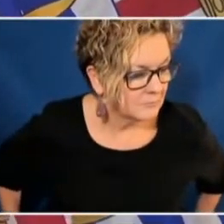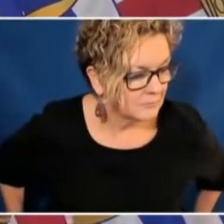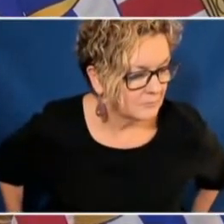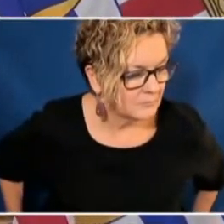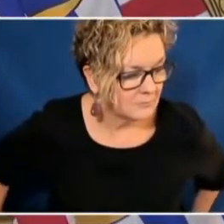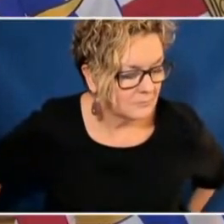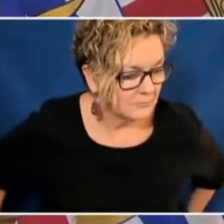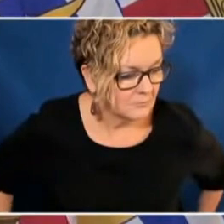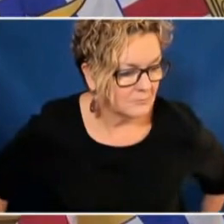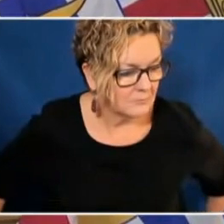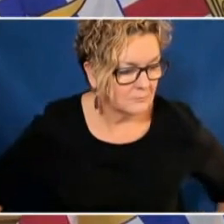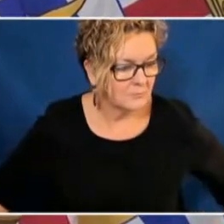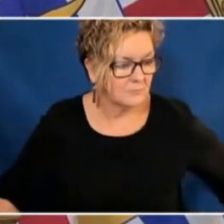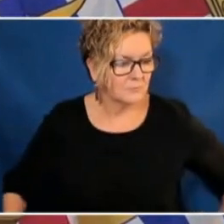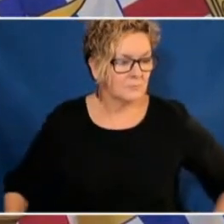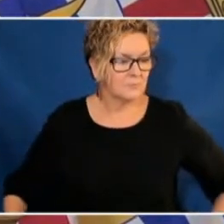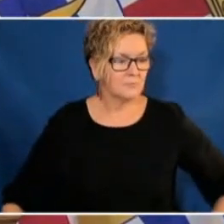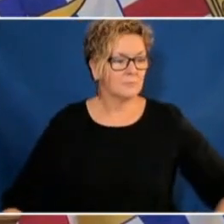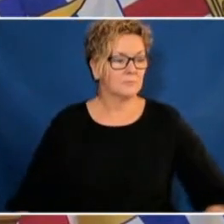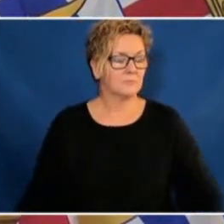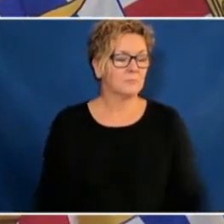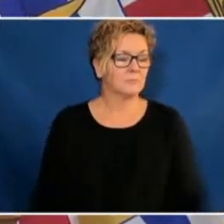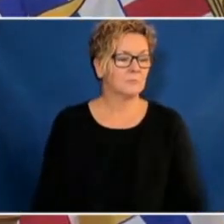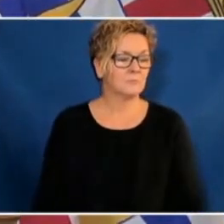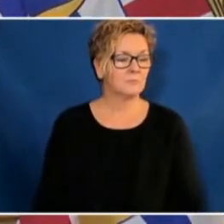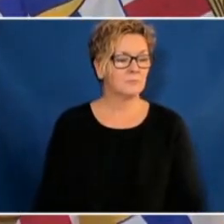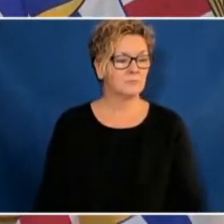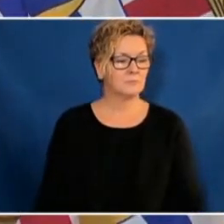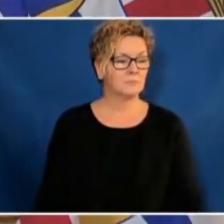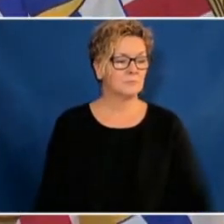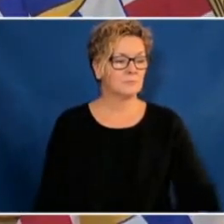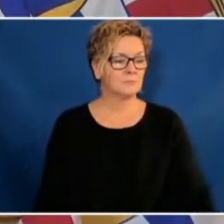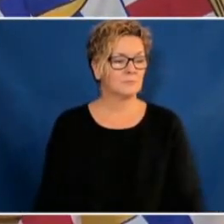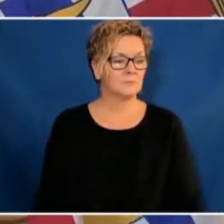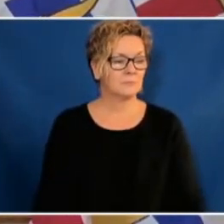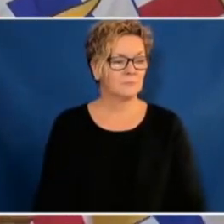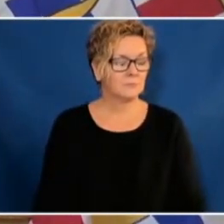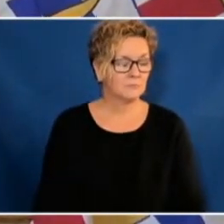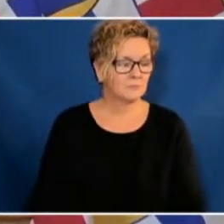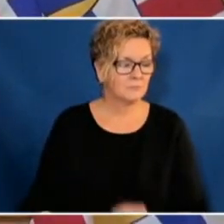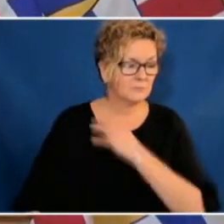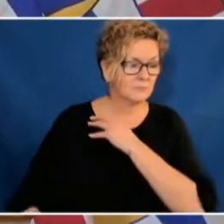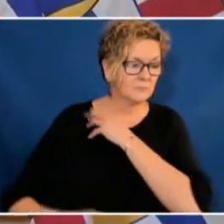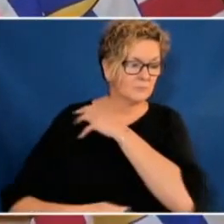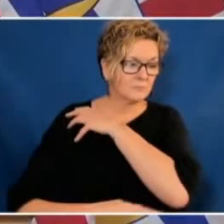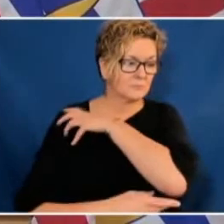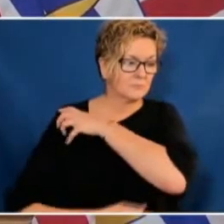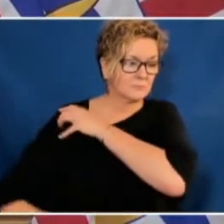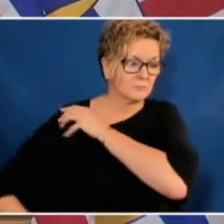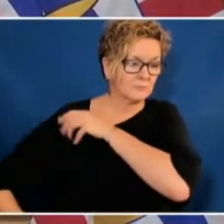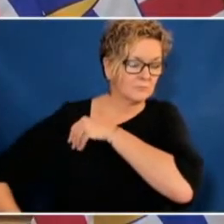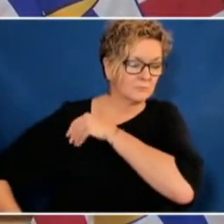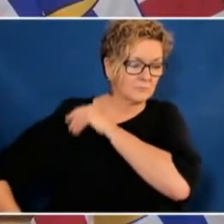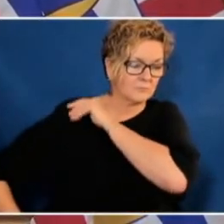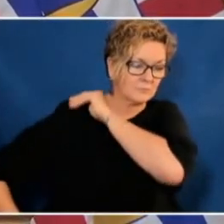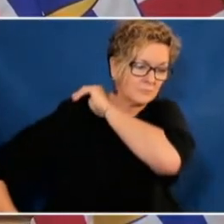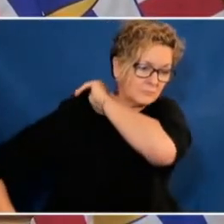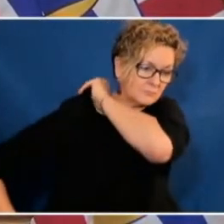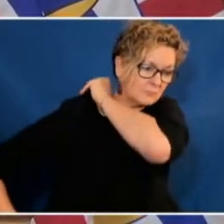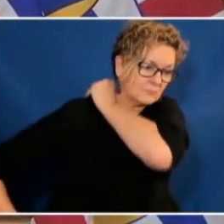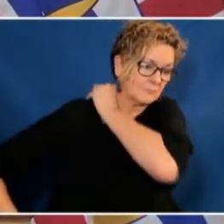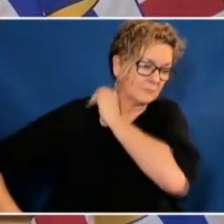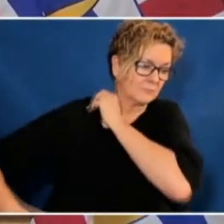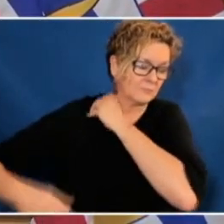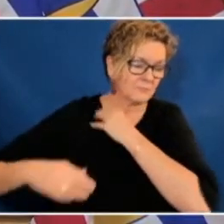for British Columbia for Monday, November the 30th. We're honored to be here on the territory of the Lekwungen-speaking people of